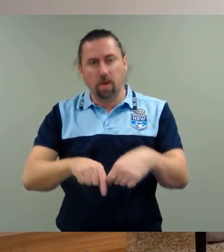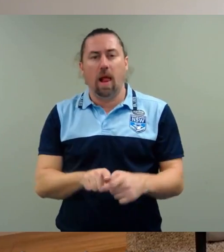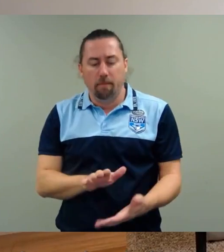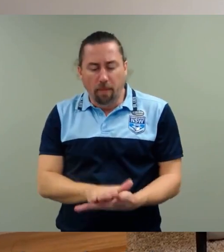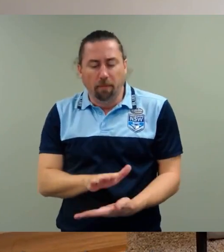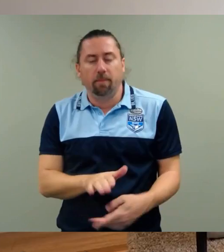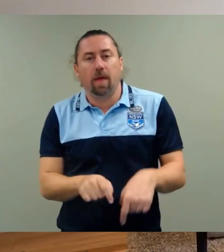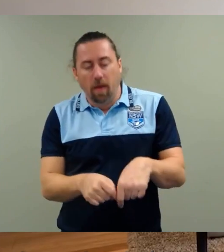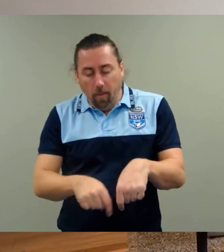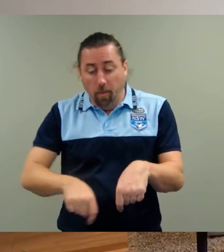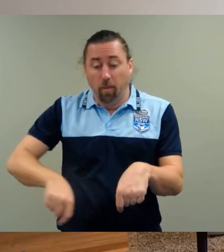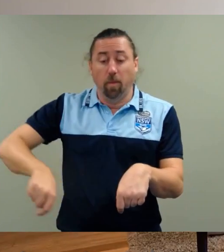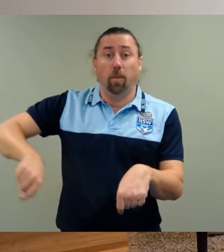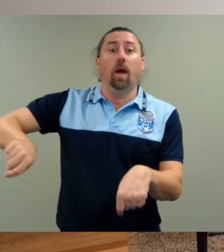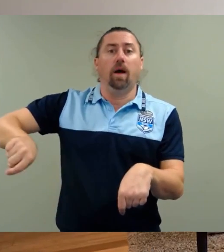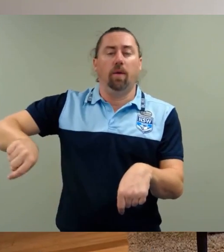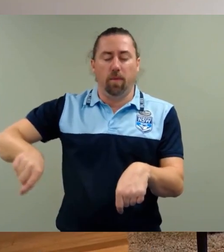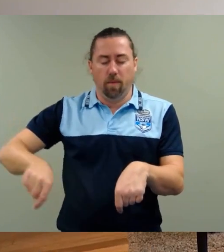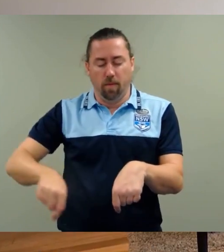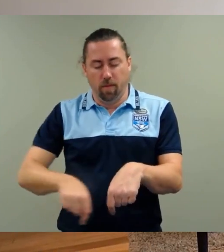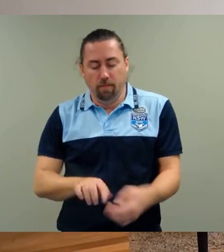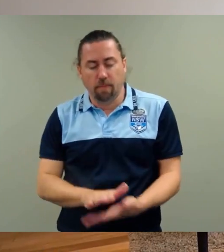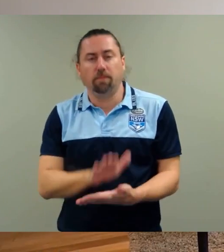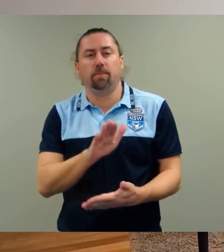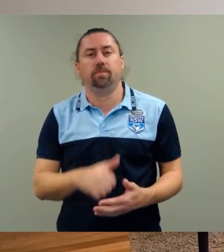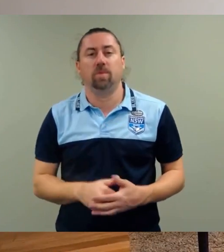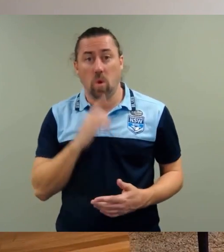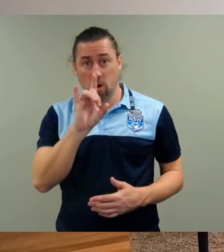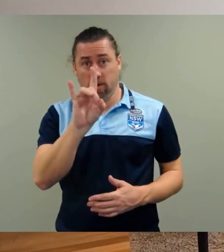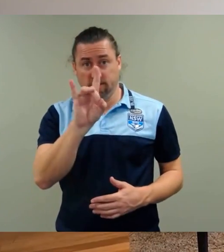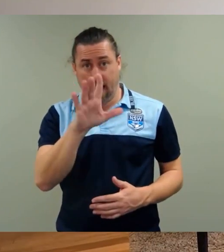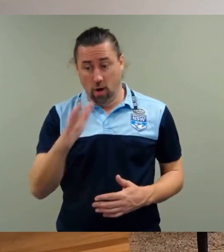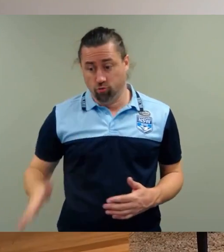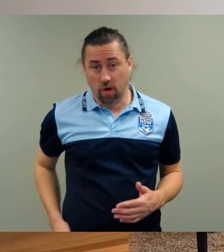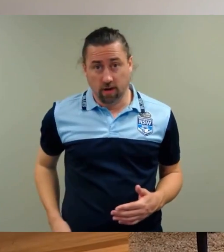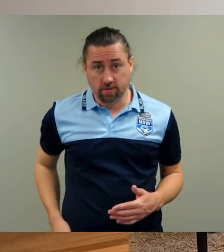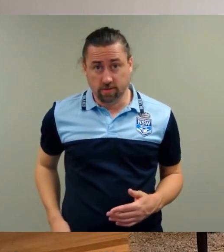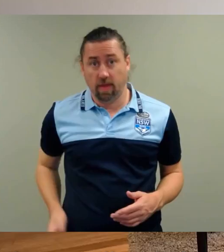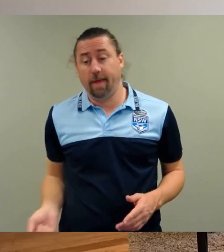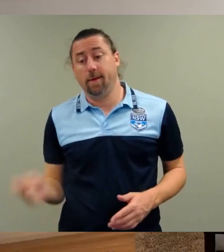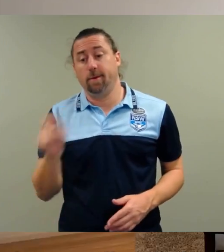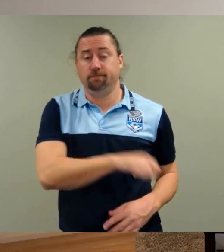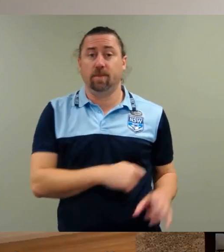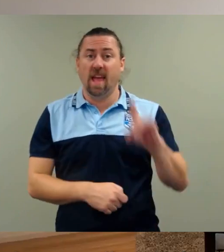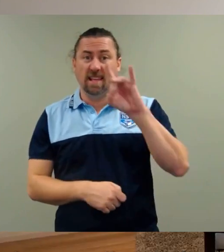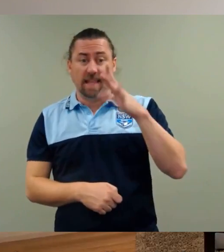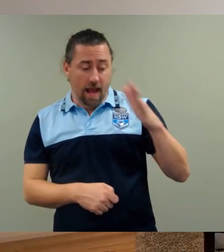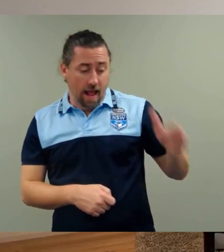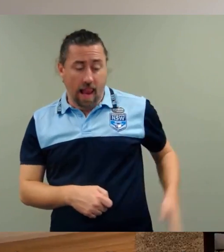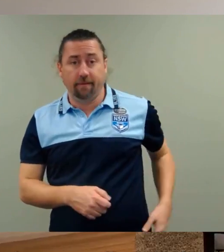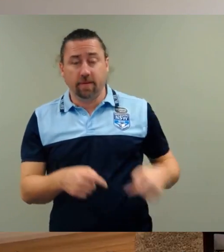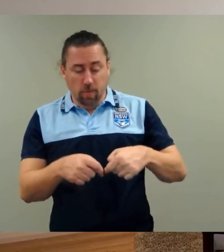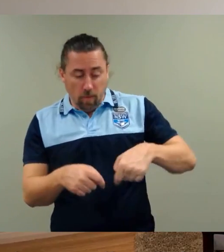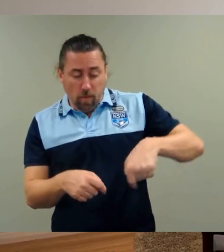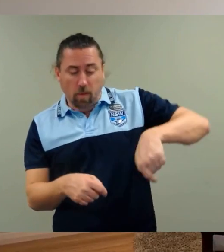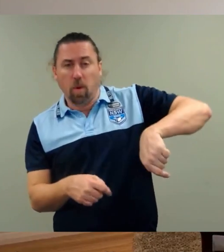tapping your heel to the floor. We're going to repeat this 10 times on our right side, then we'll switch over to perform